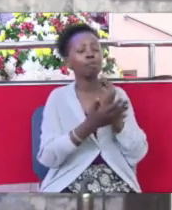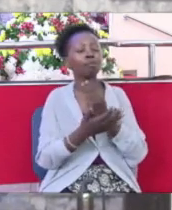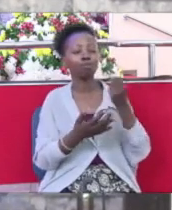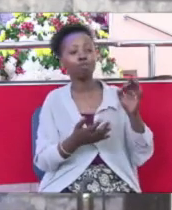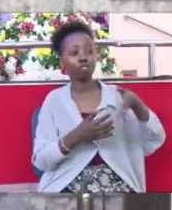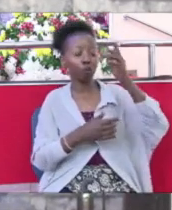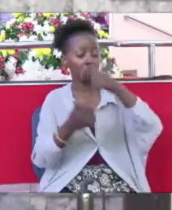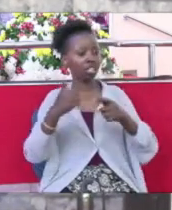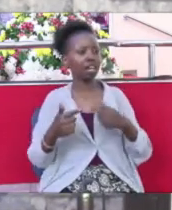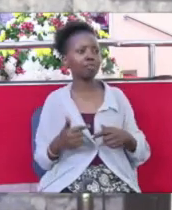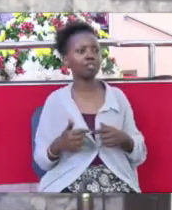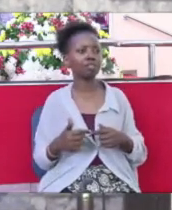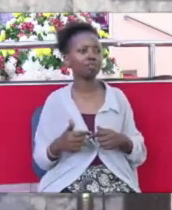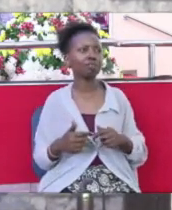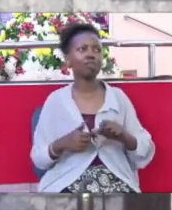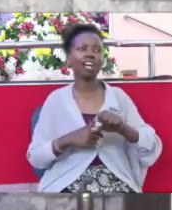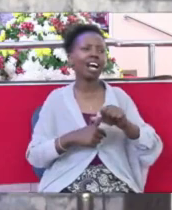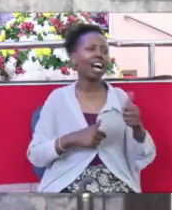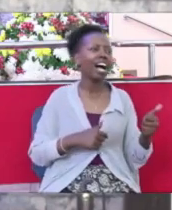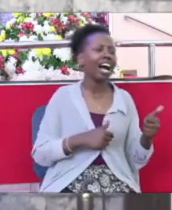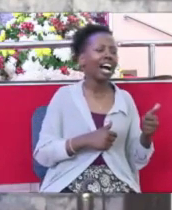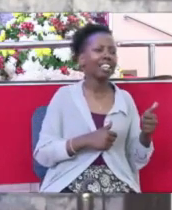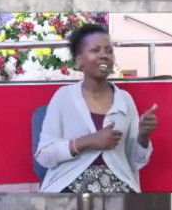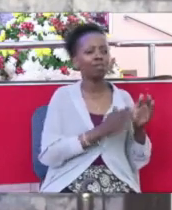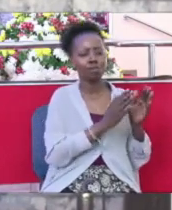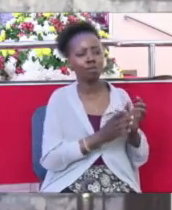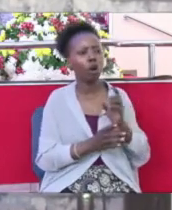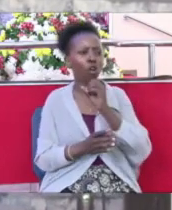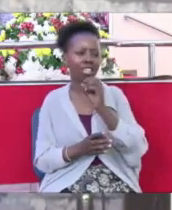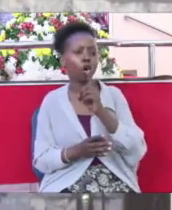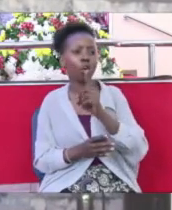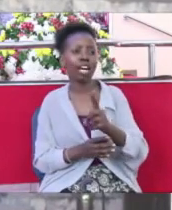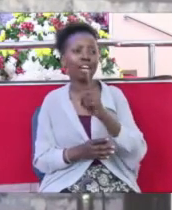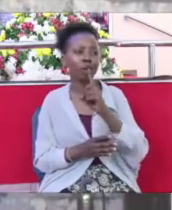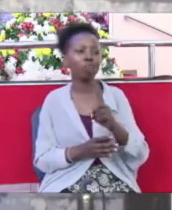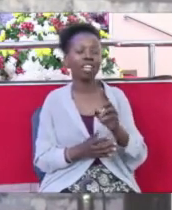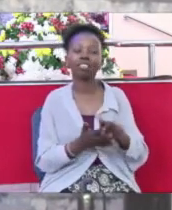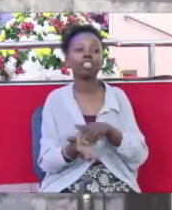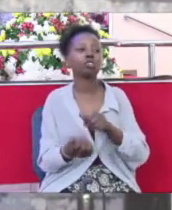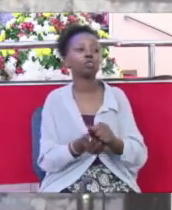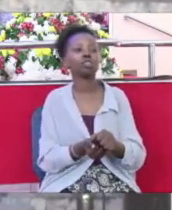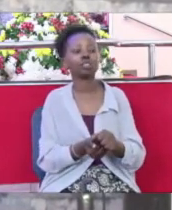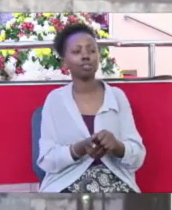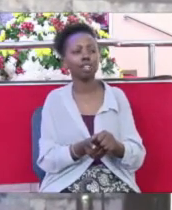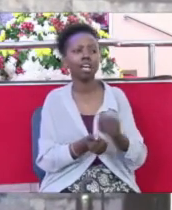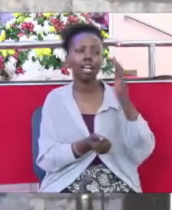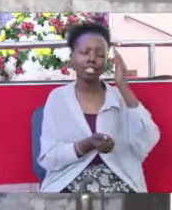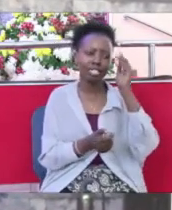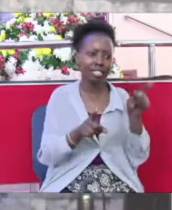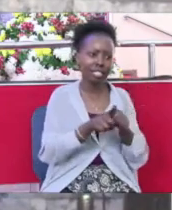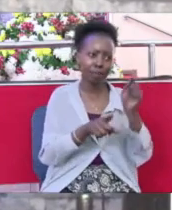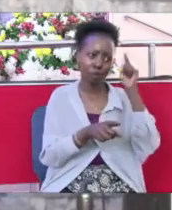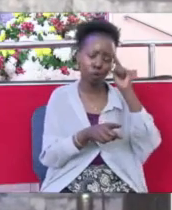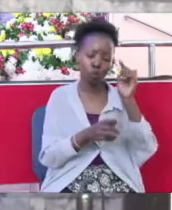wa Mungu unapokuja, protocols are bypassed. Itifati kadhaa hazifuatiliwi. And we all know about the story of Sarah.